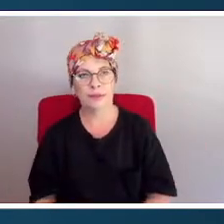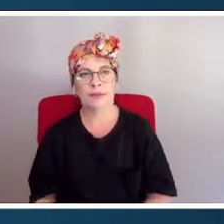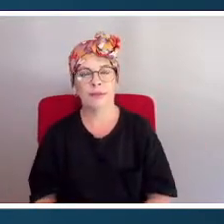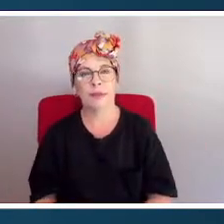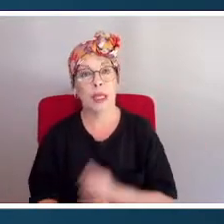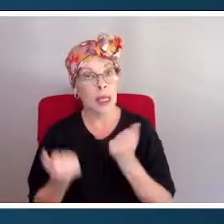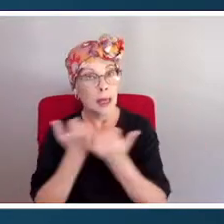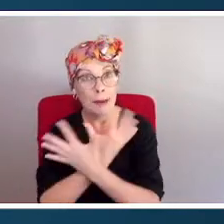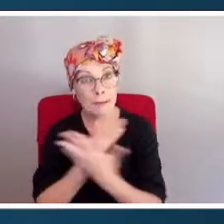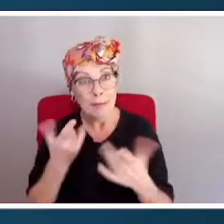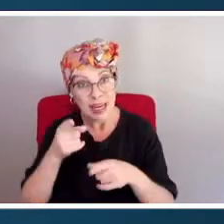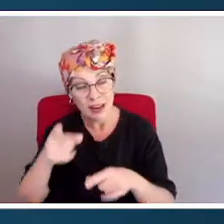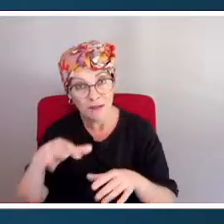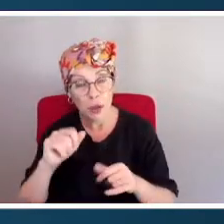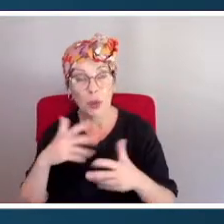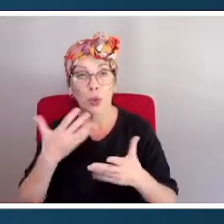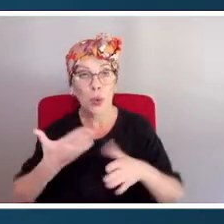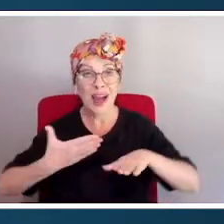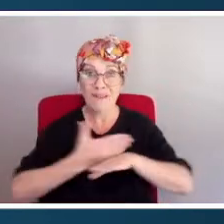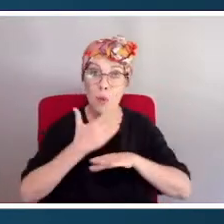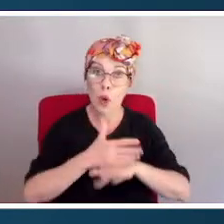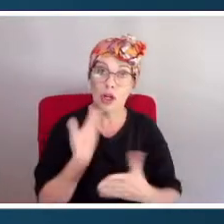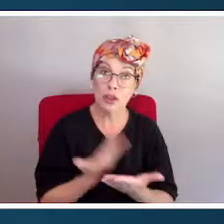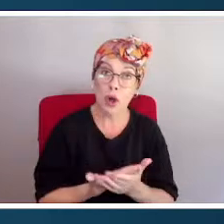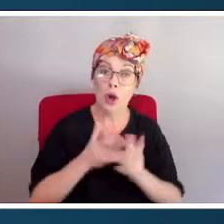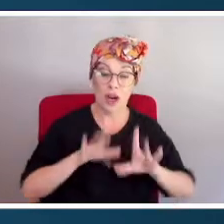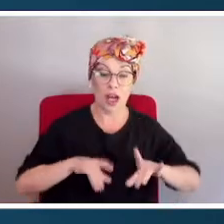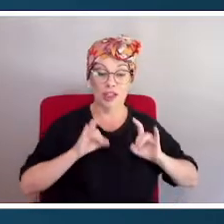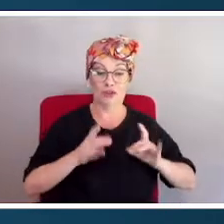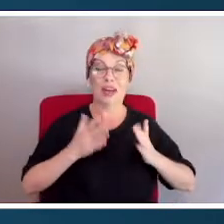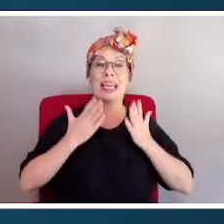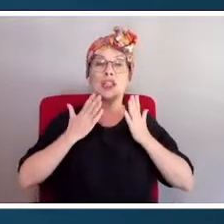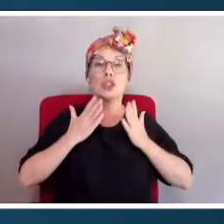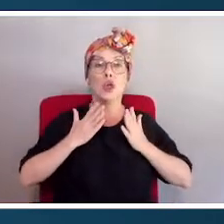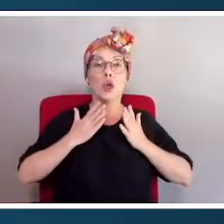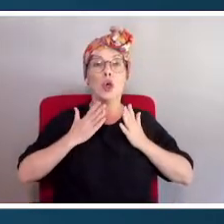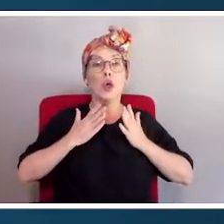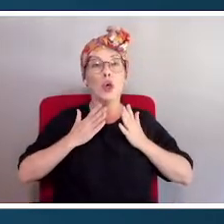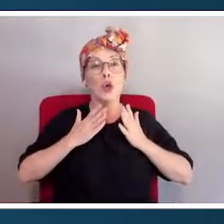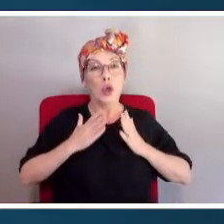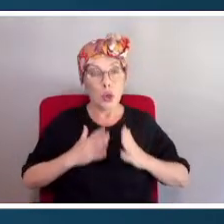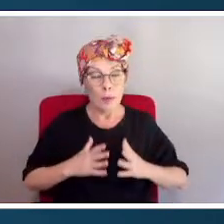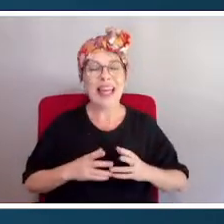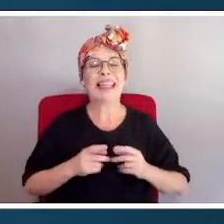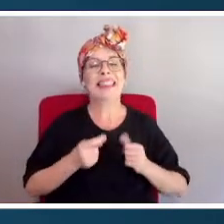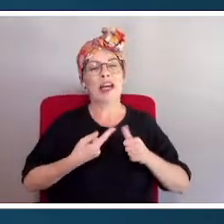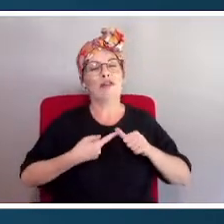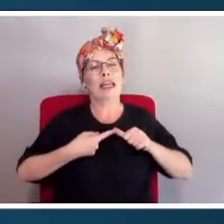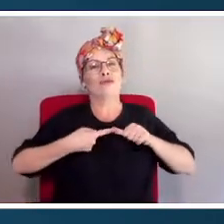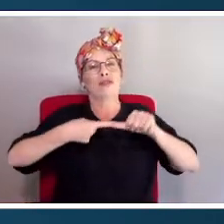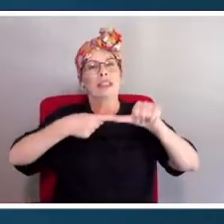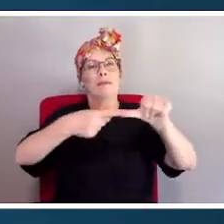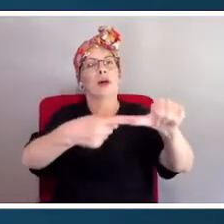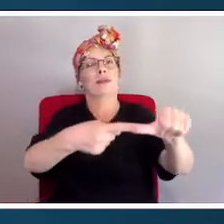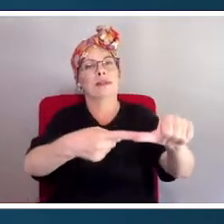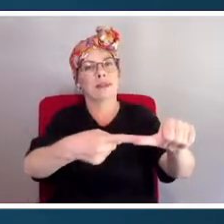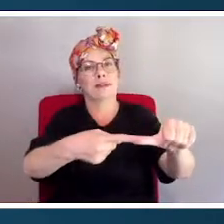humanitarian responses to climate disasters. Many of you may be quietly living